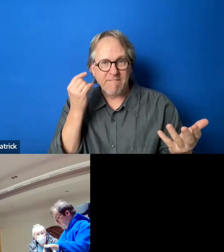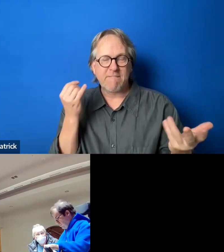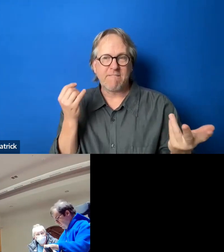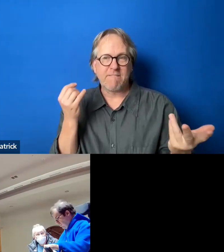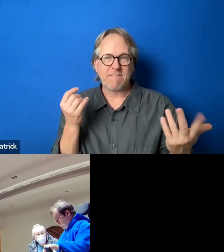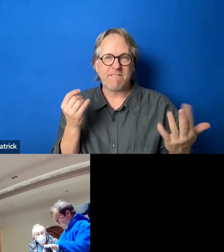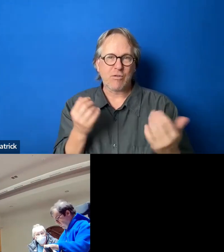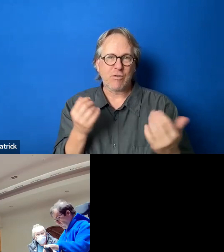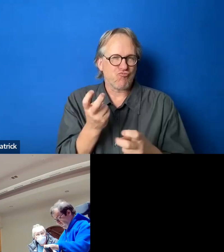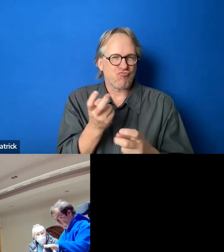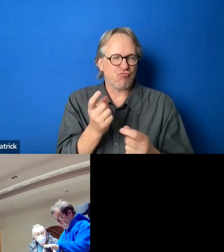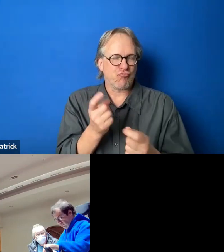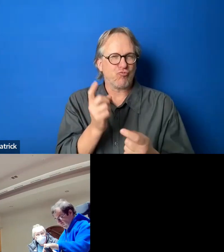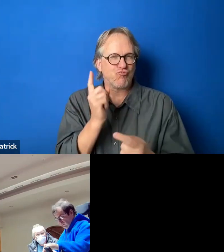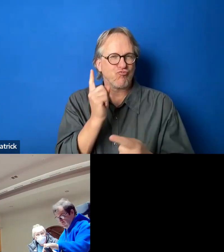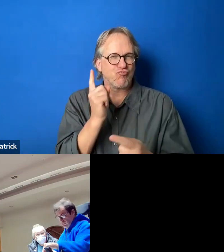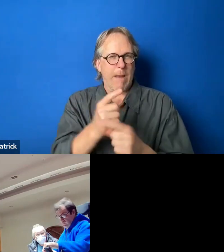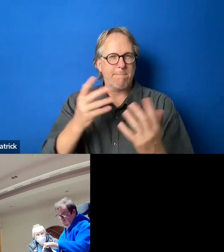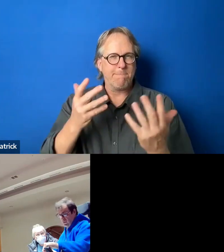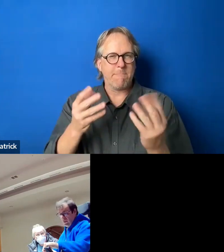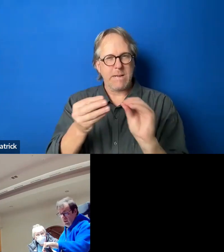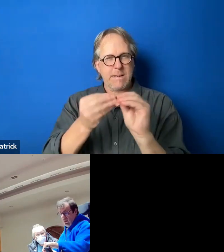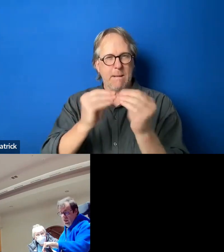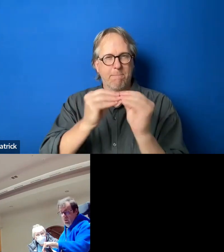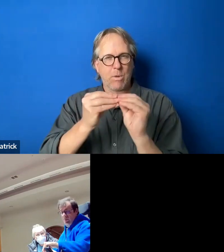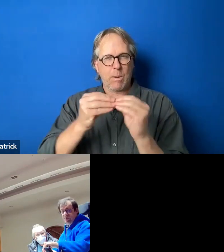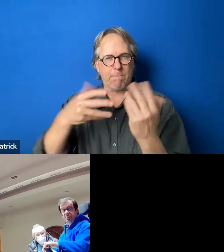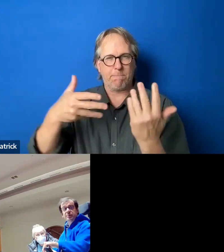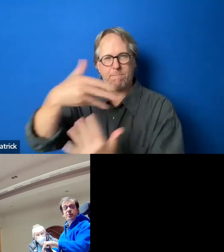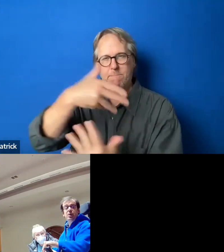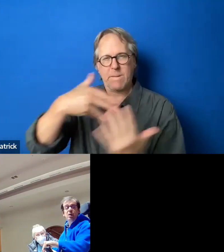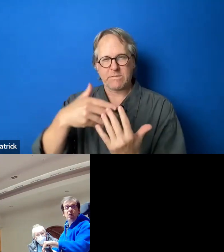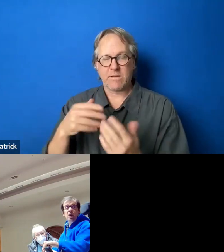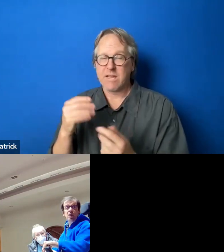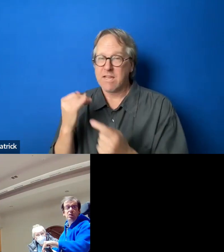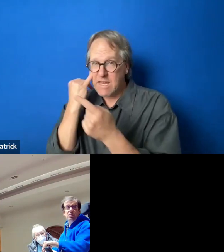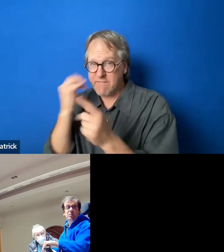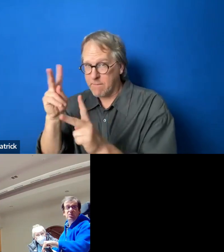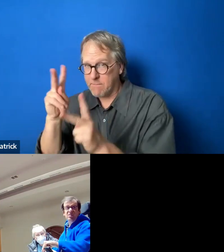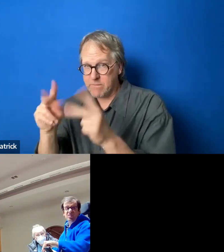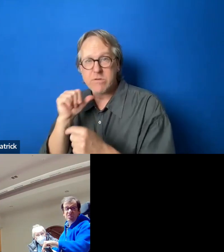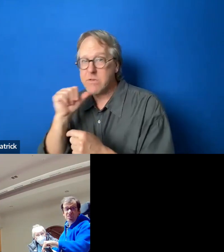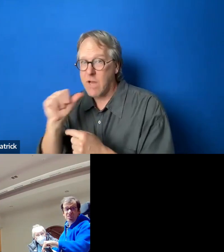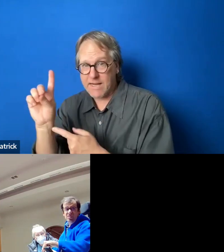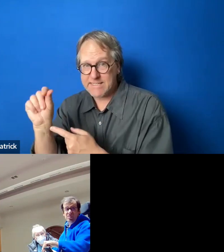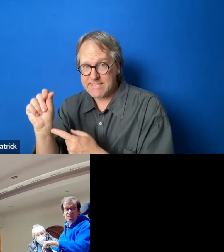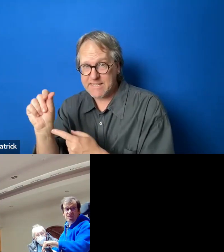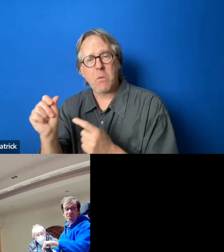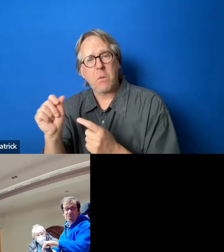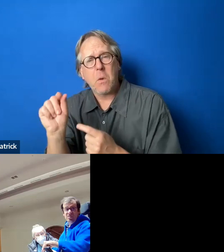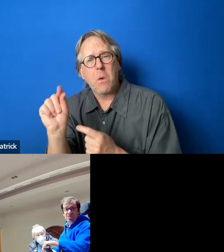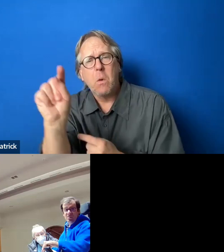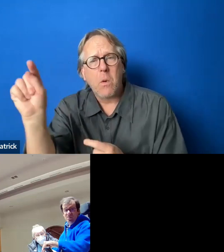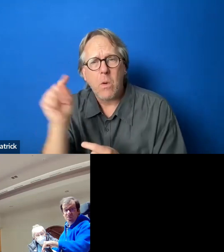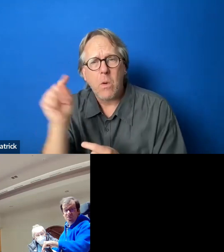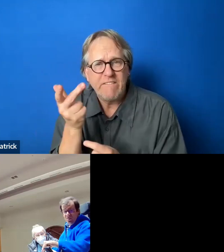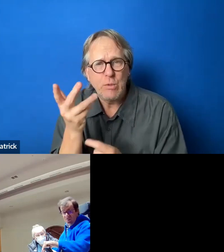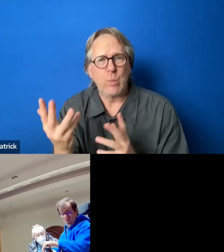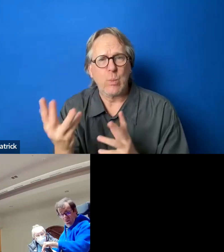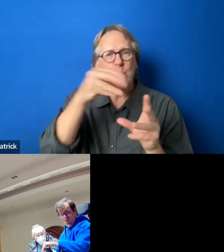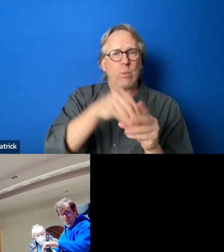of people, the right number of people, that some folks who aren't disabled are in the space